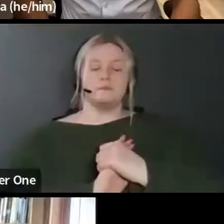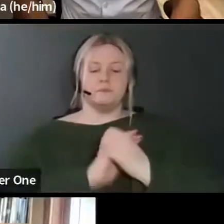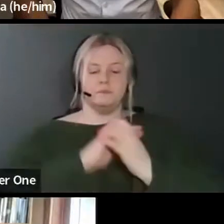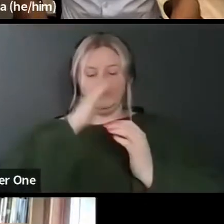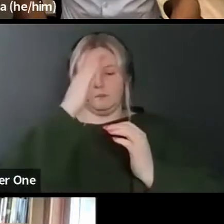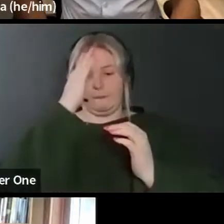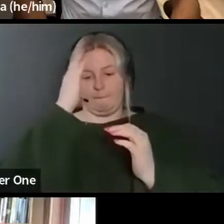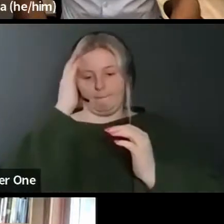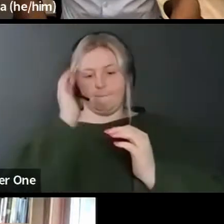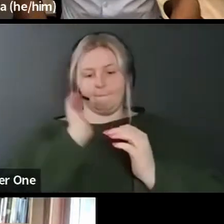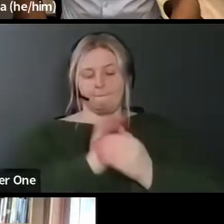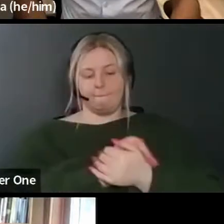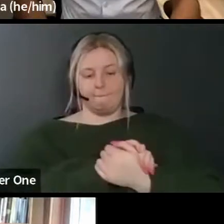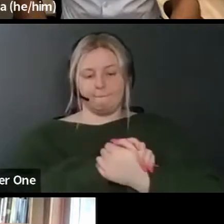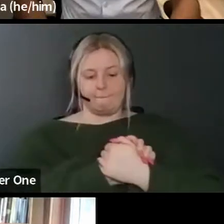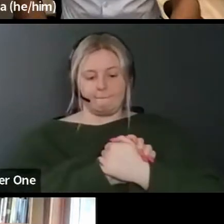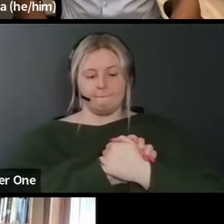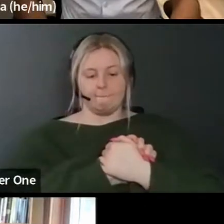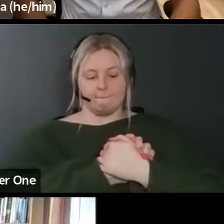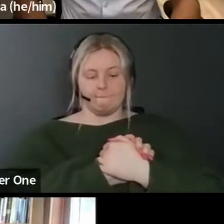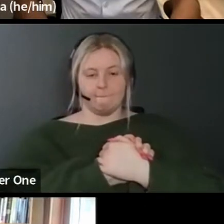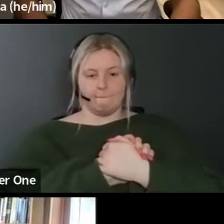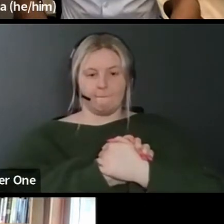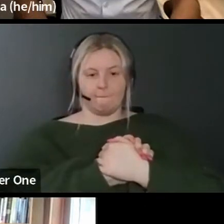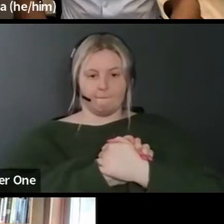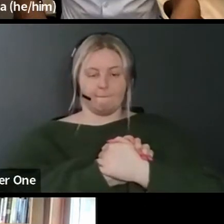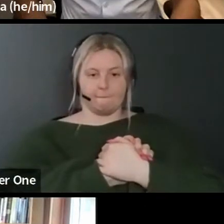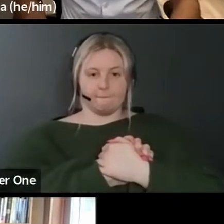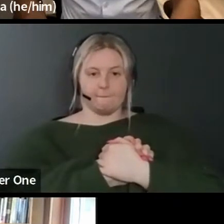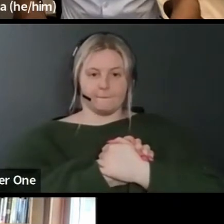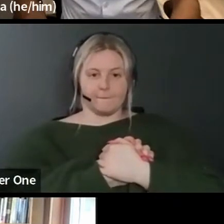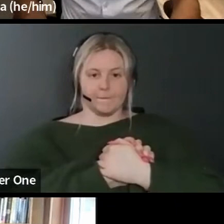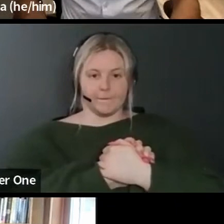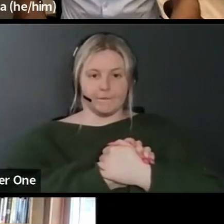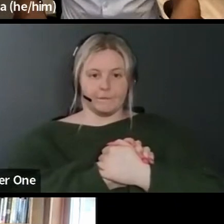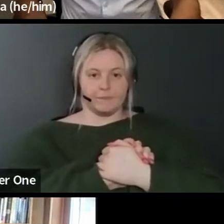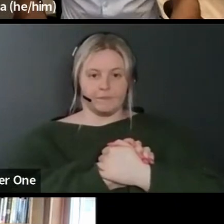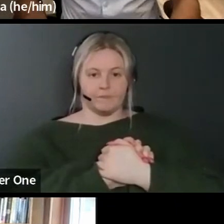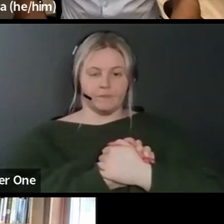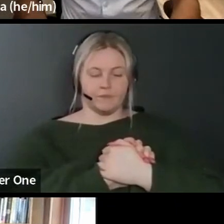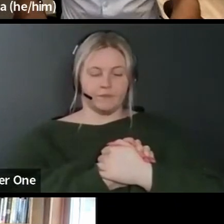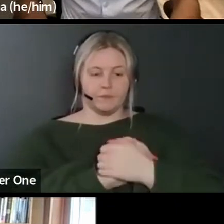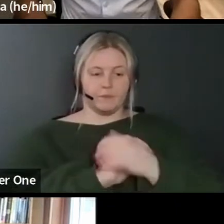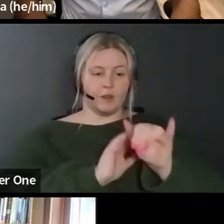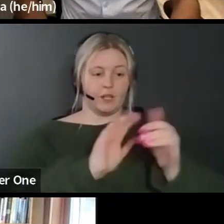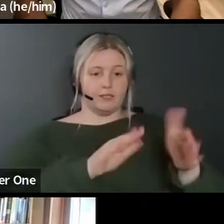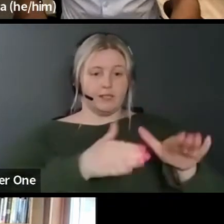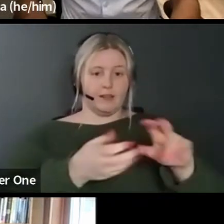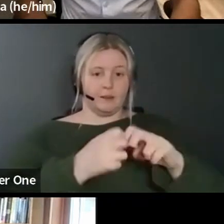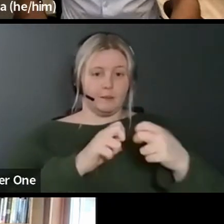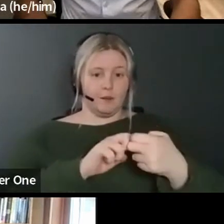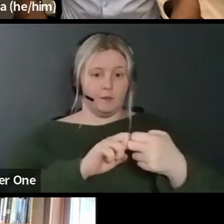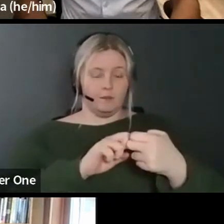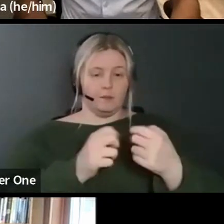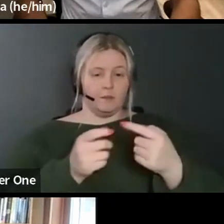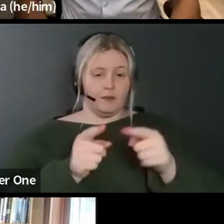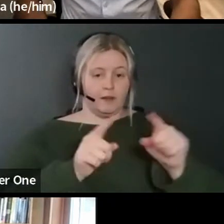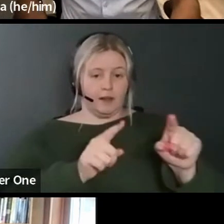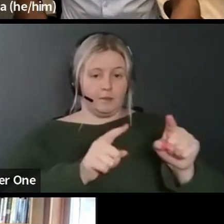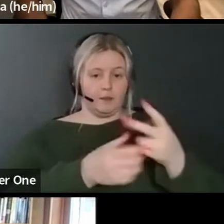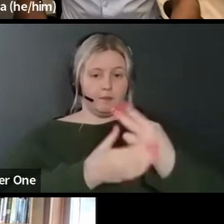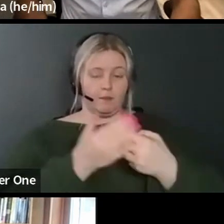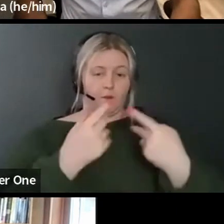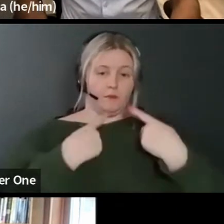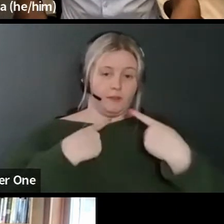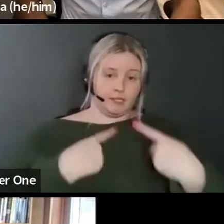that, death making occurs in the ways that that have been described, both